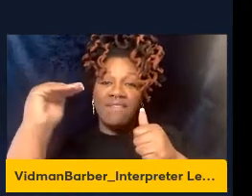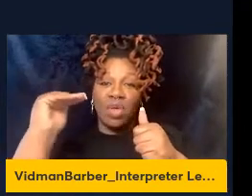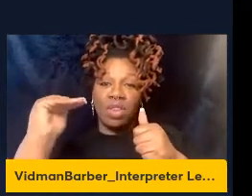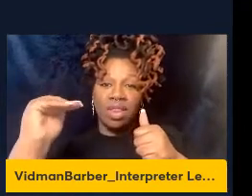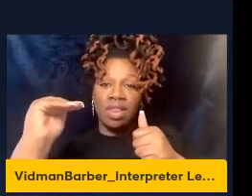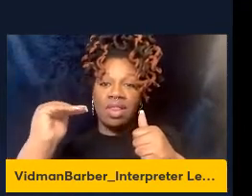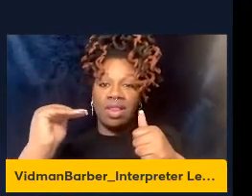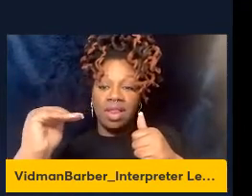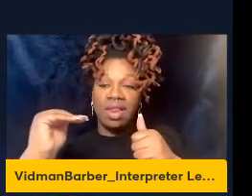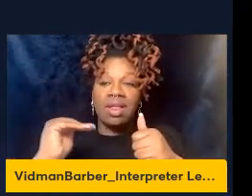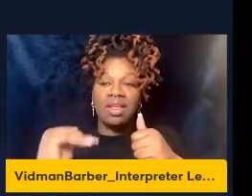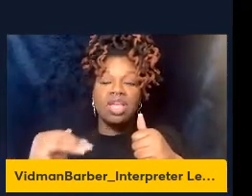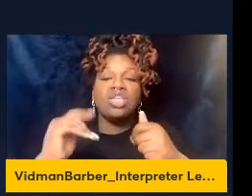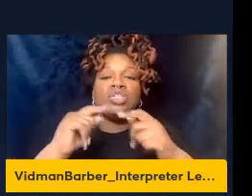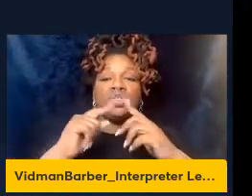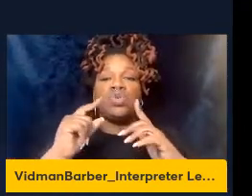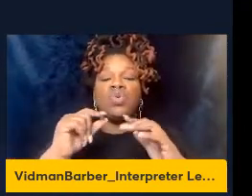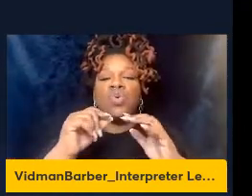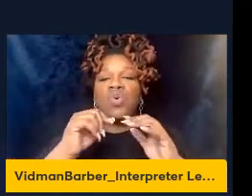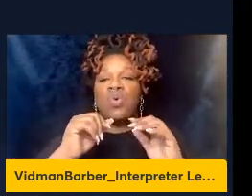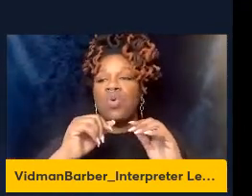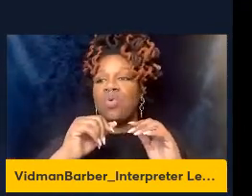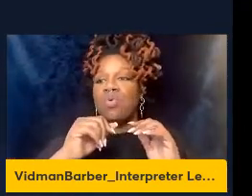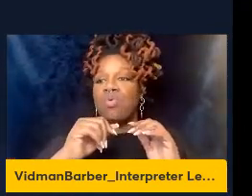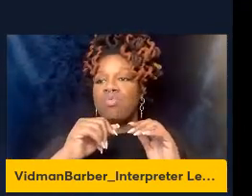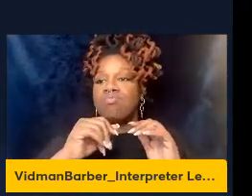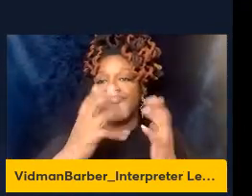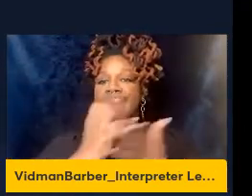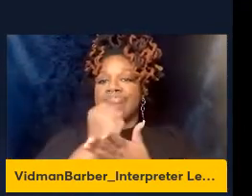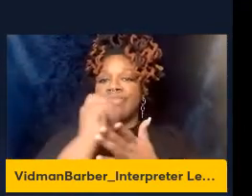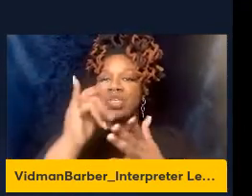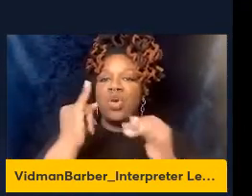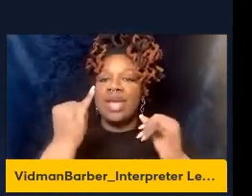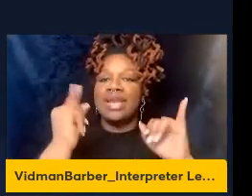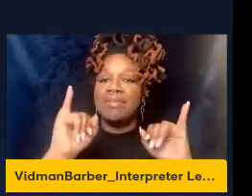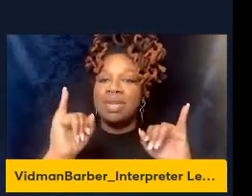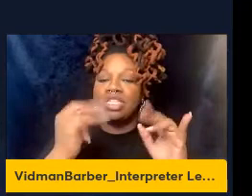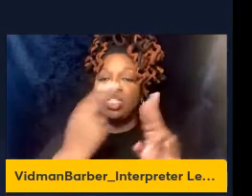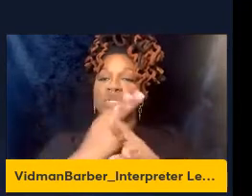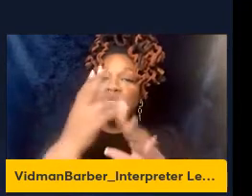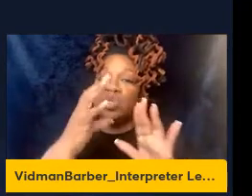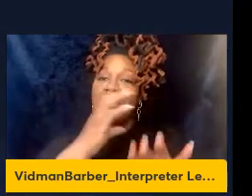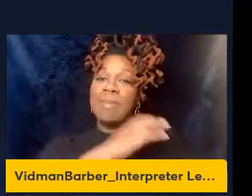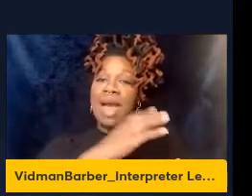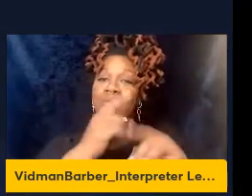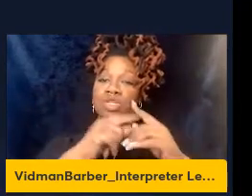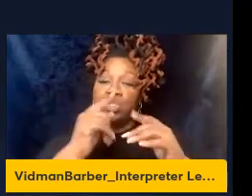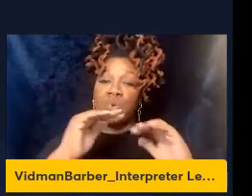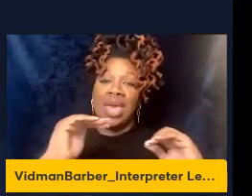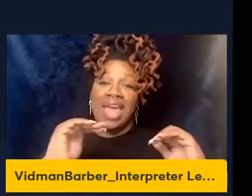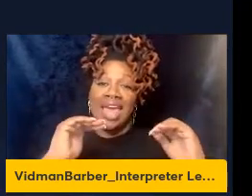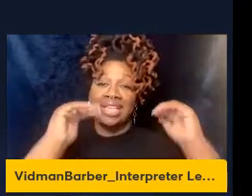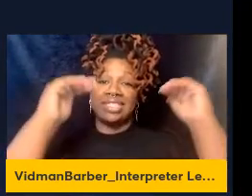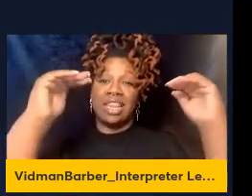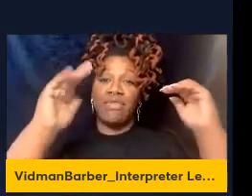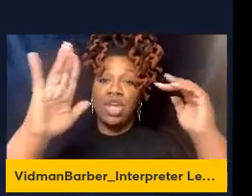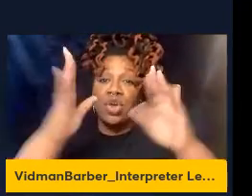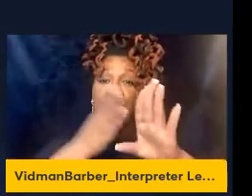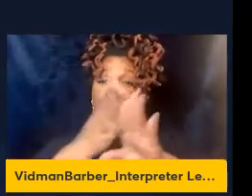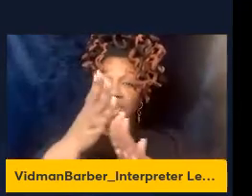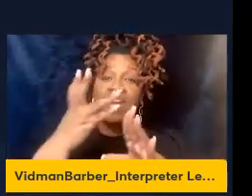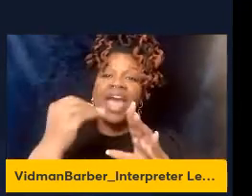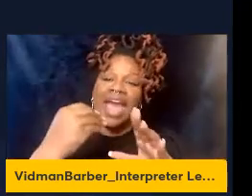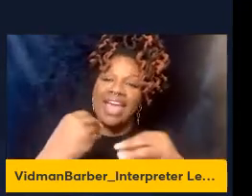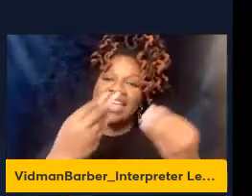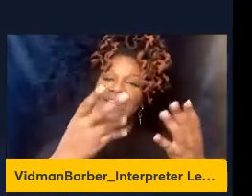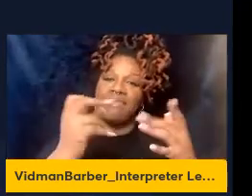exercise your independence, use your power, not only to help accelerate your career, but to help give back to the communities from which we've come. So with